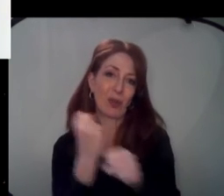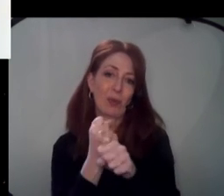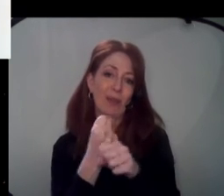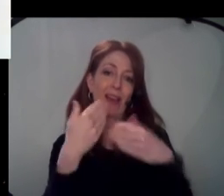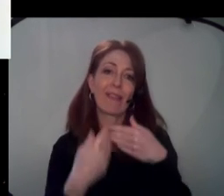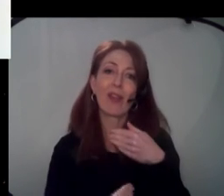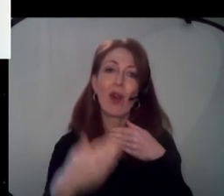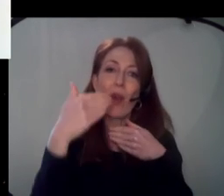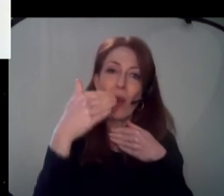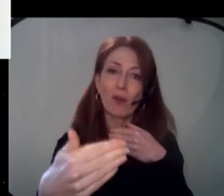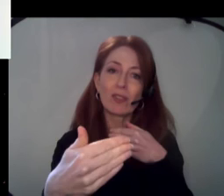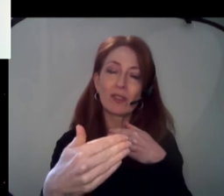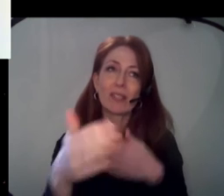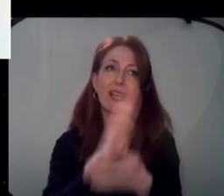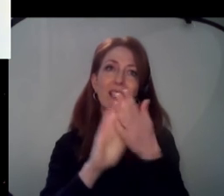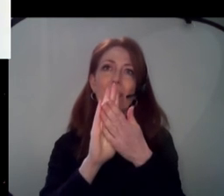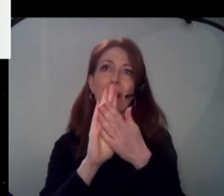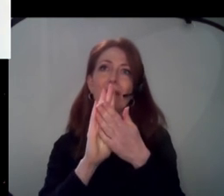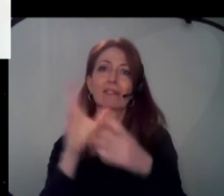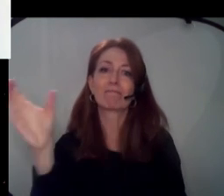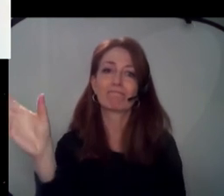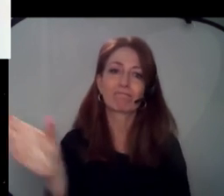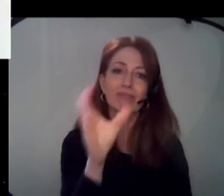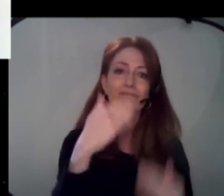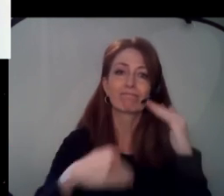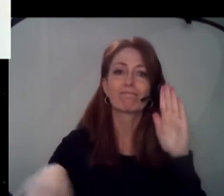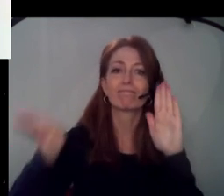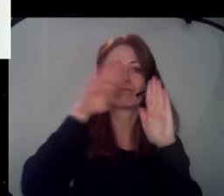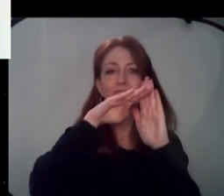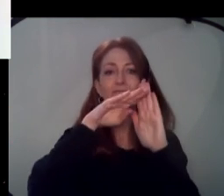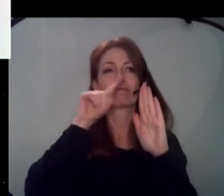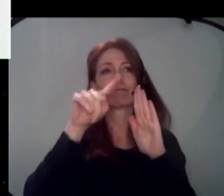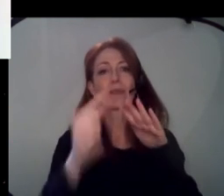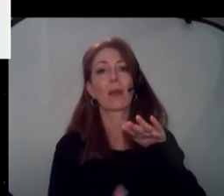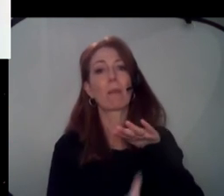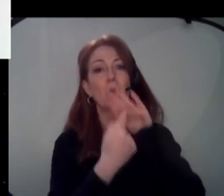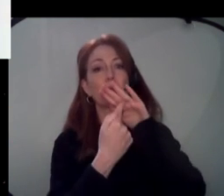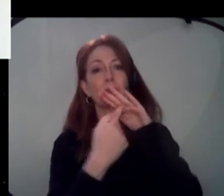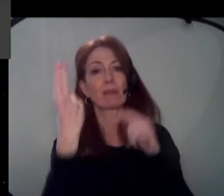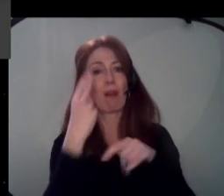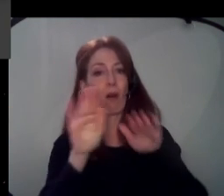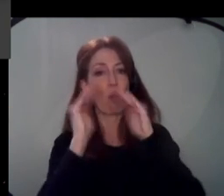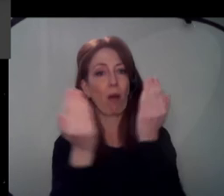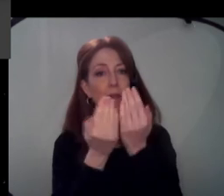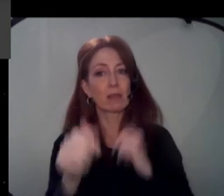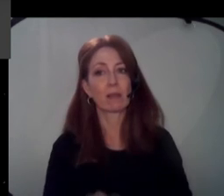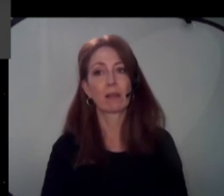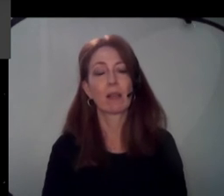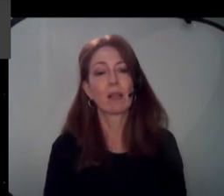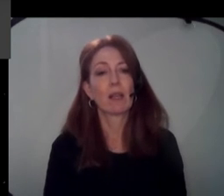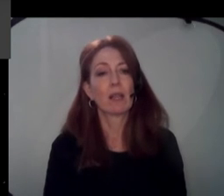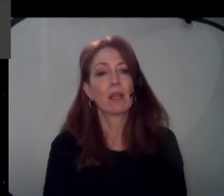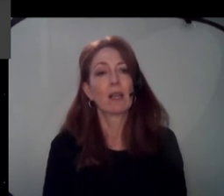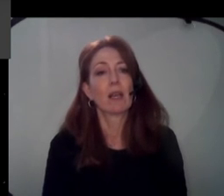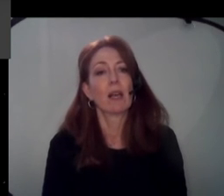trying to recover her place in terms of her significance in the art world. And Bendor, you mentioned her kind of